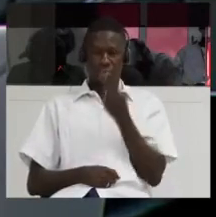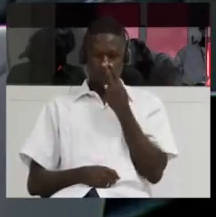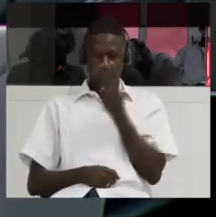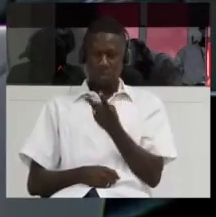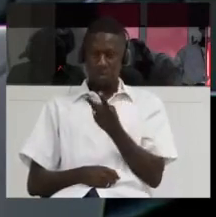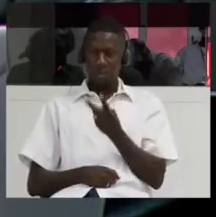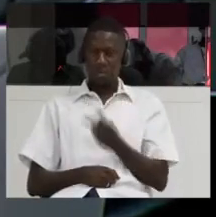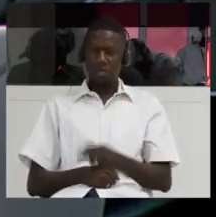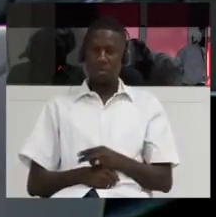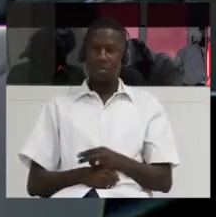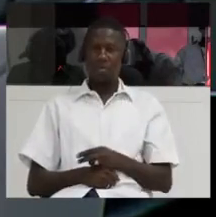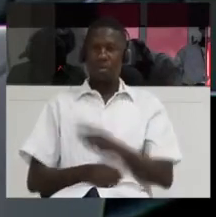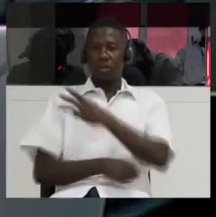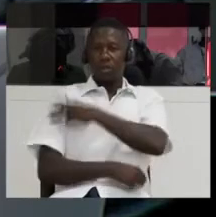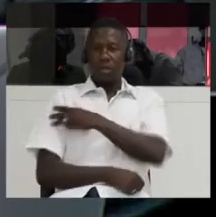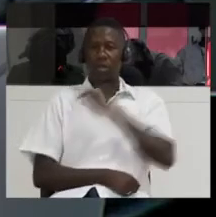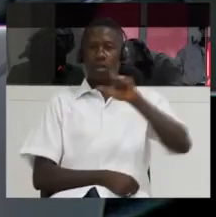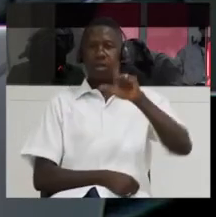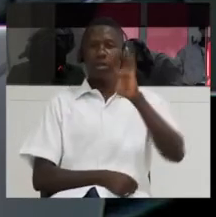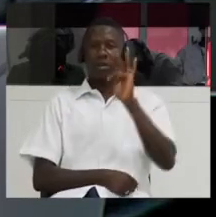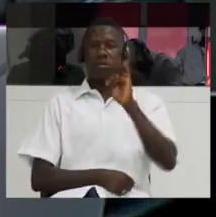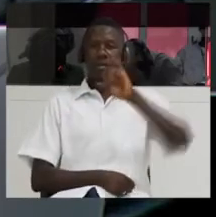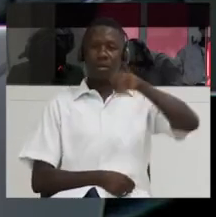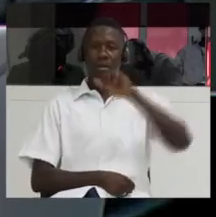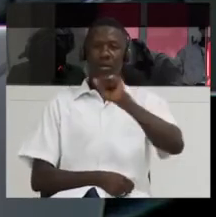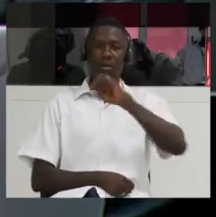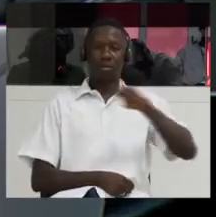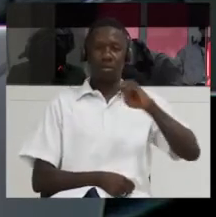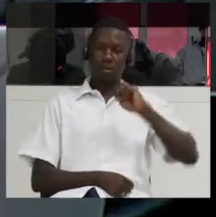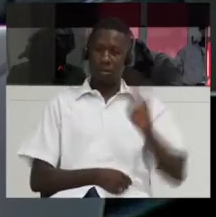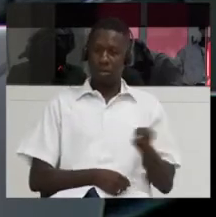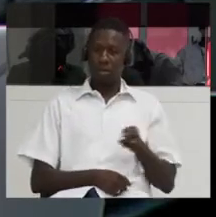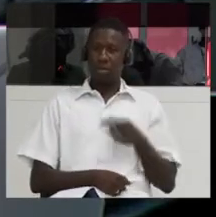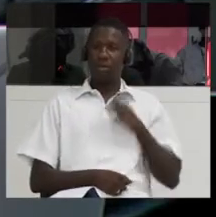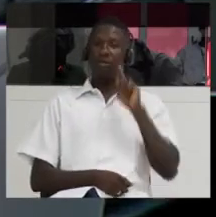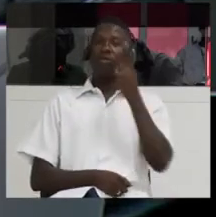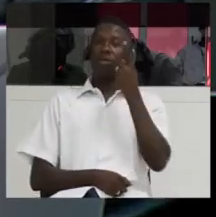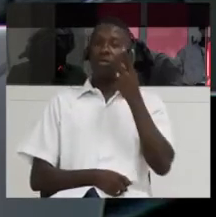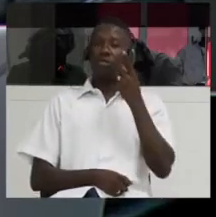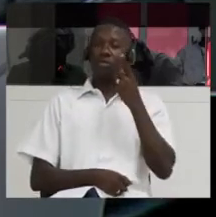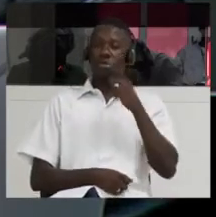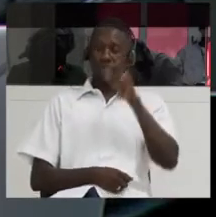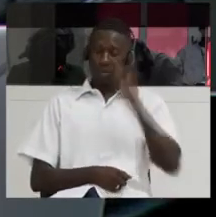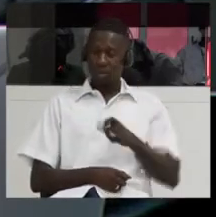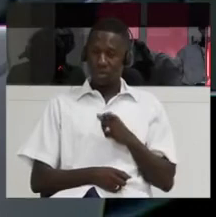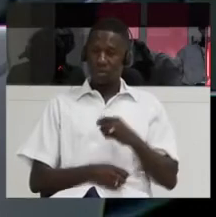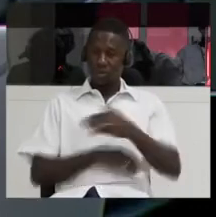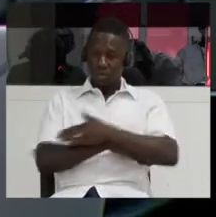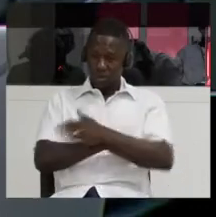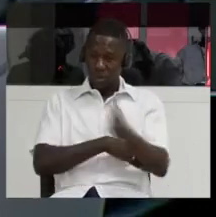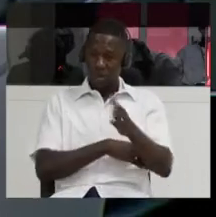Sergeant Elef Jame was the first person to open the gate, roll and took a firing position when he opened